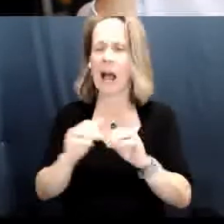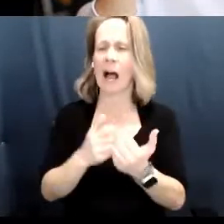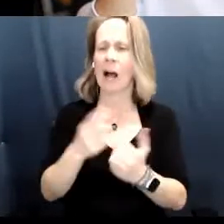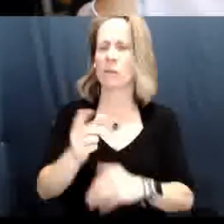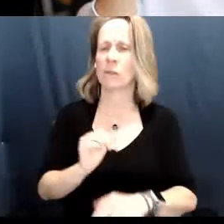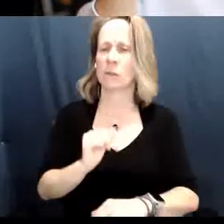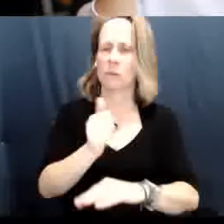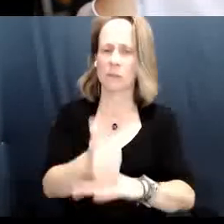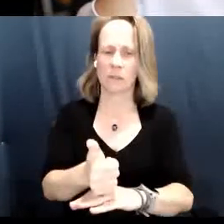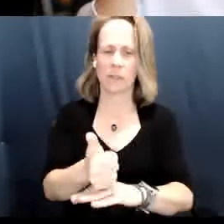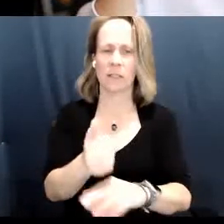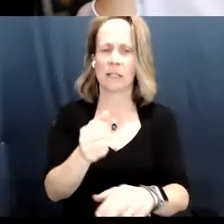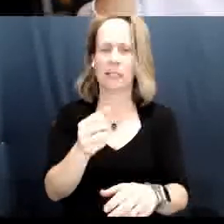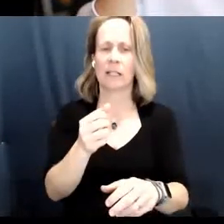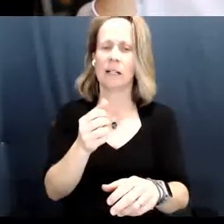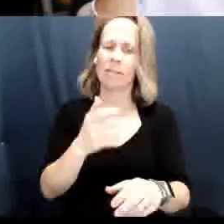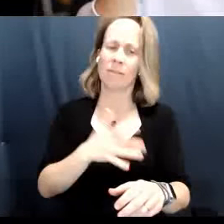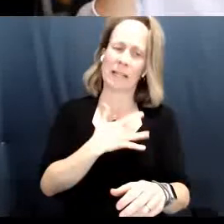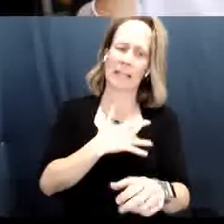work?